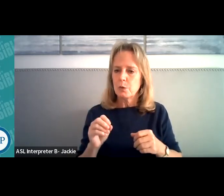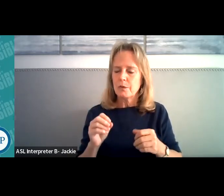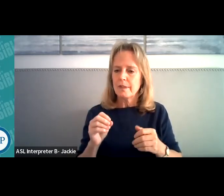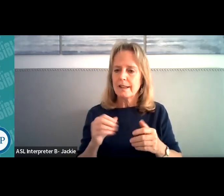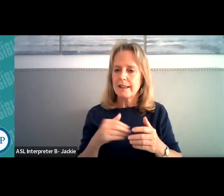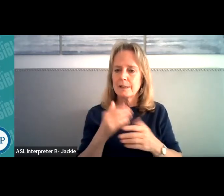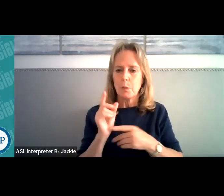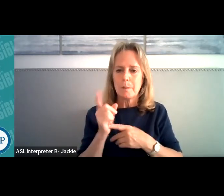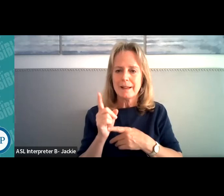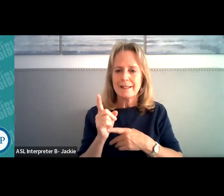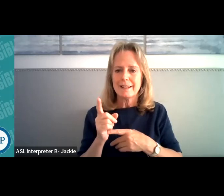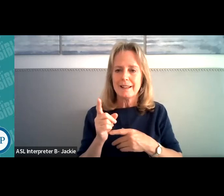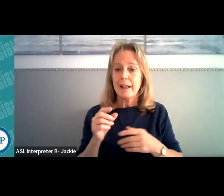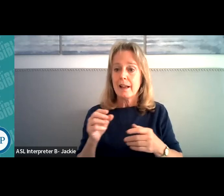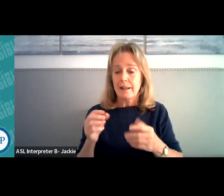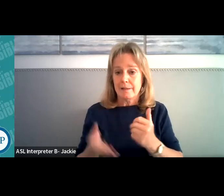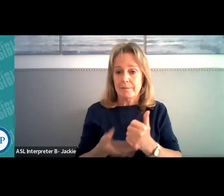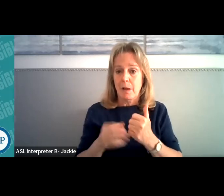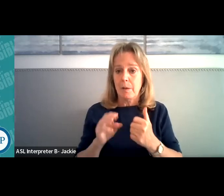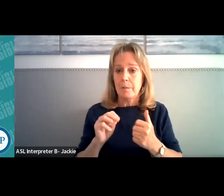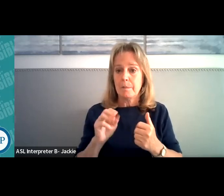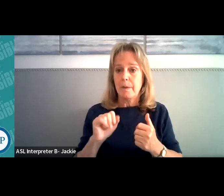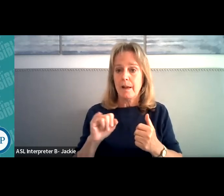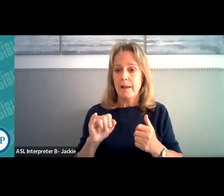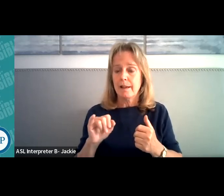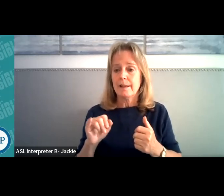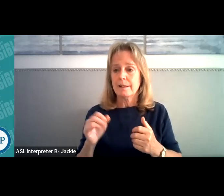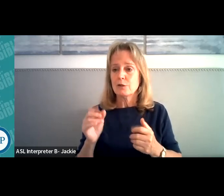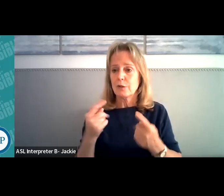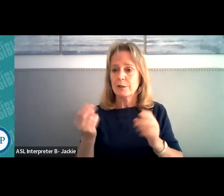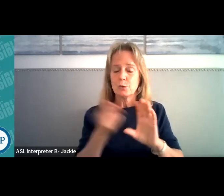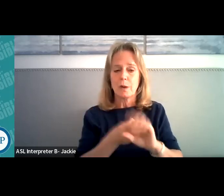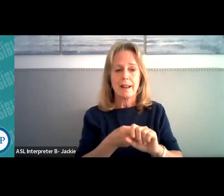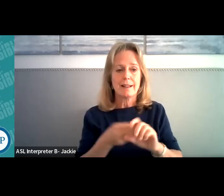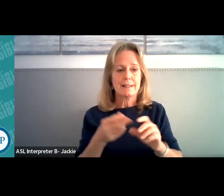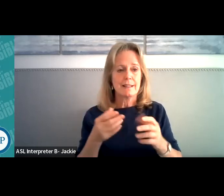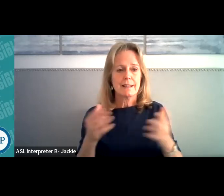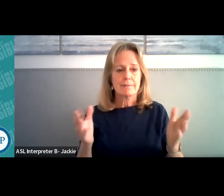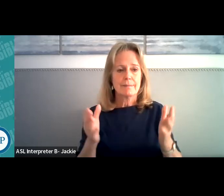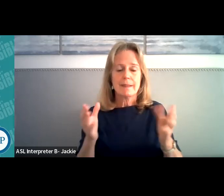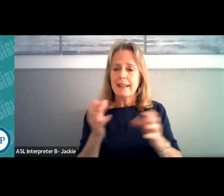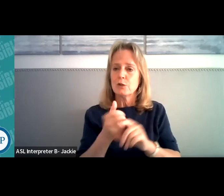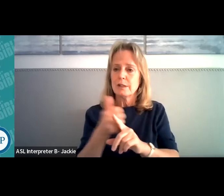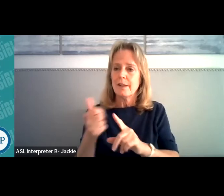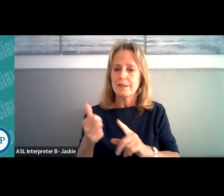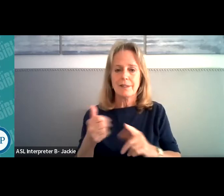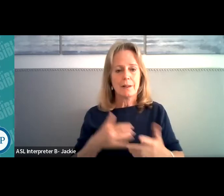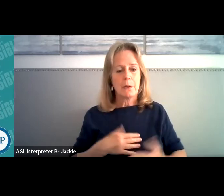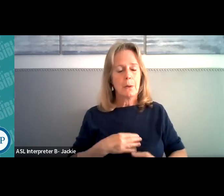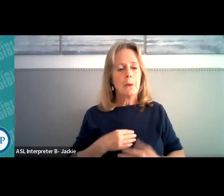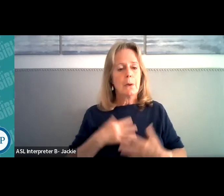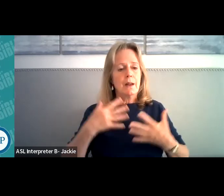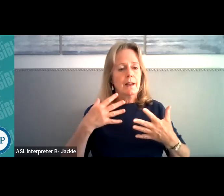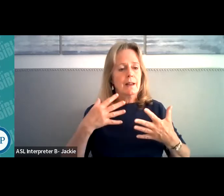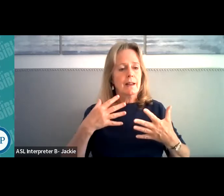minute or so while Maya is trying to join us to get yourself uplifted, take a